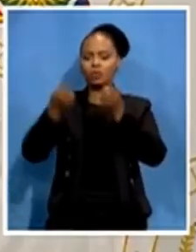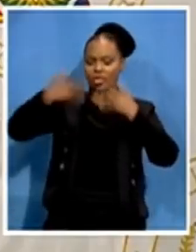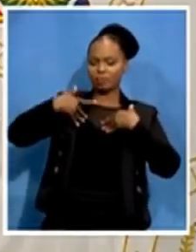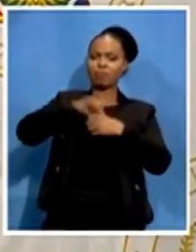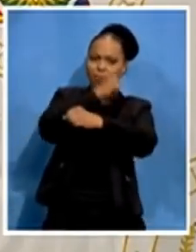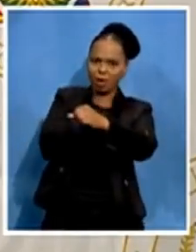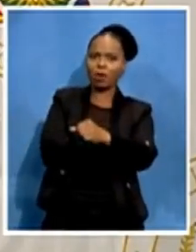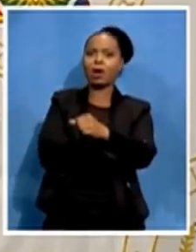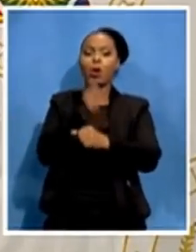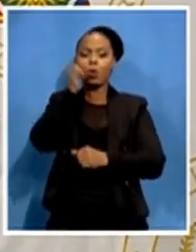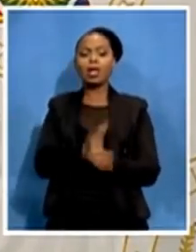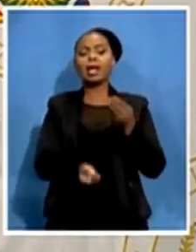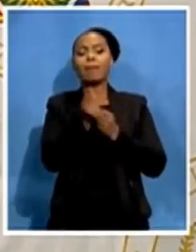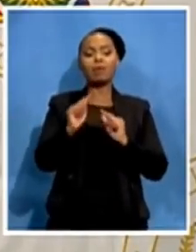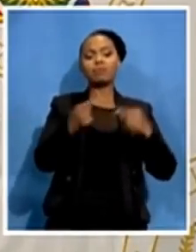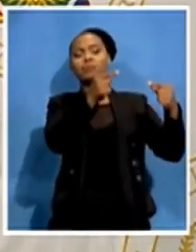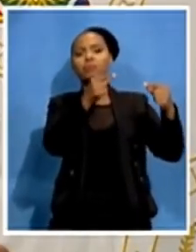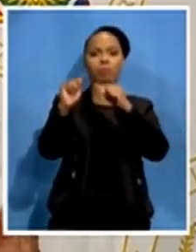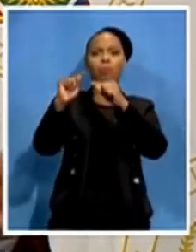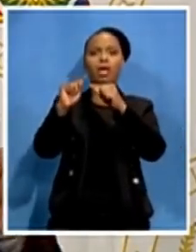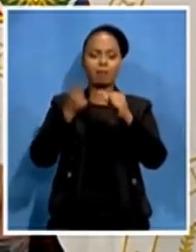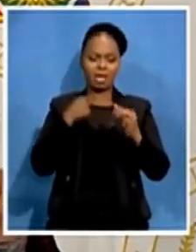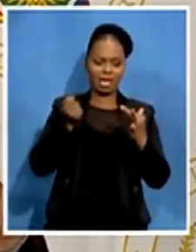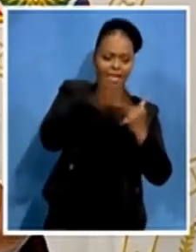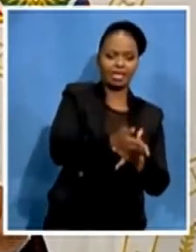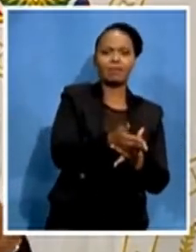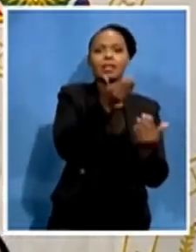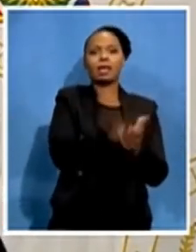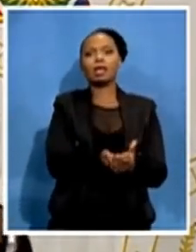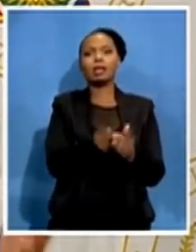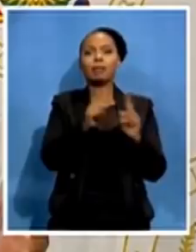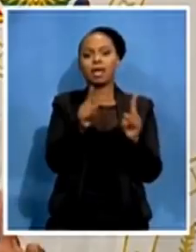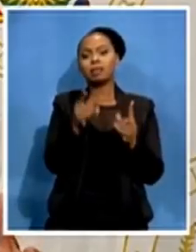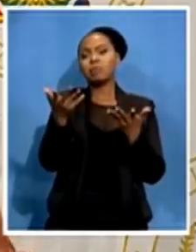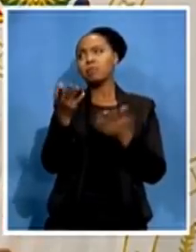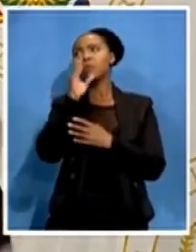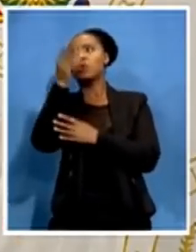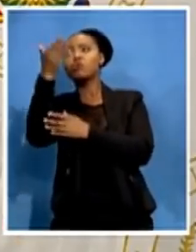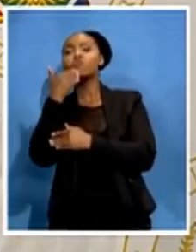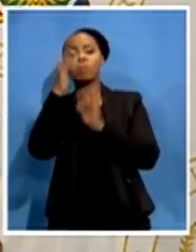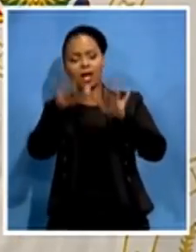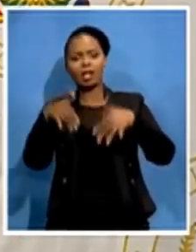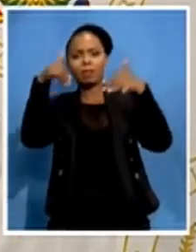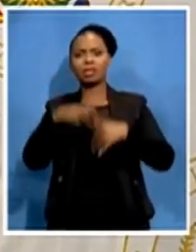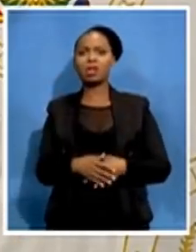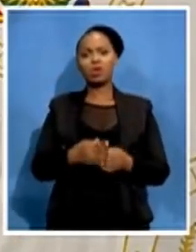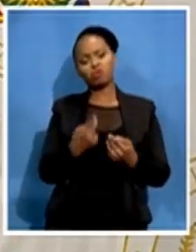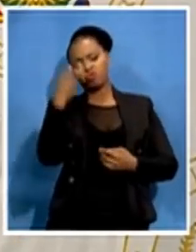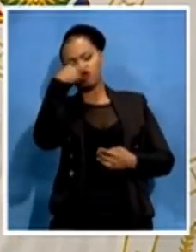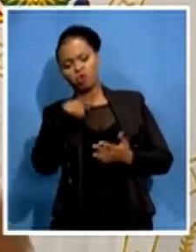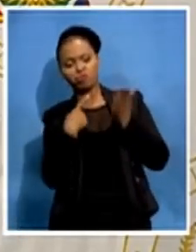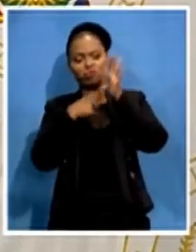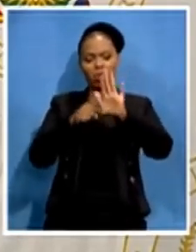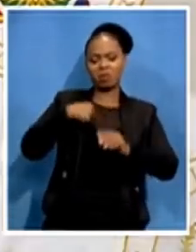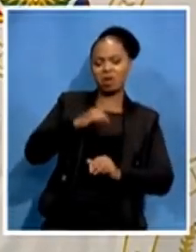court. I don't have that power. And I'm not going to, just to try and look powerful and responsive, exercise the power that I don't